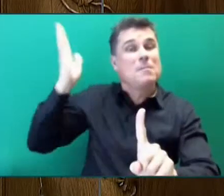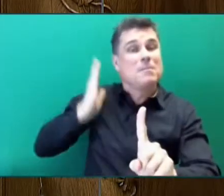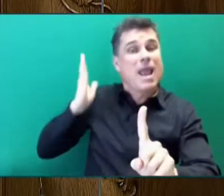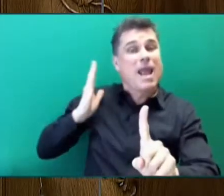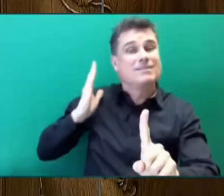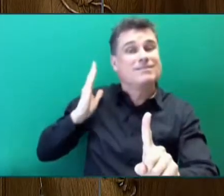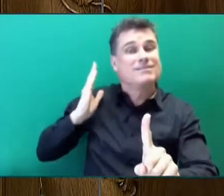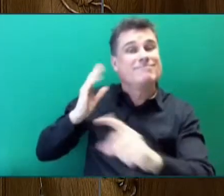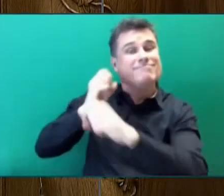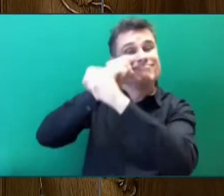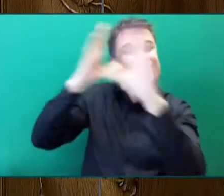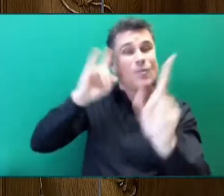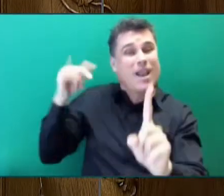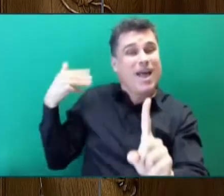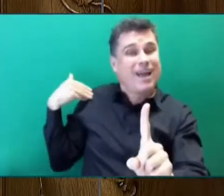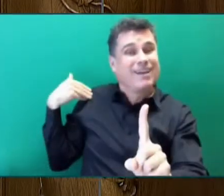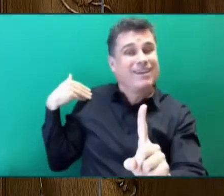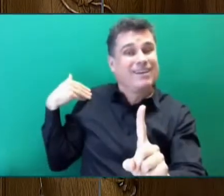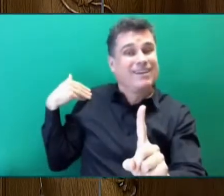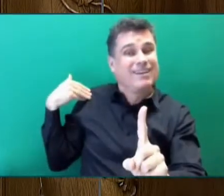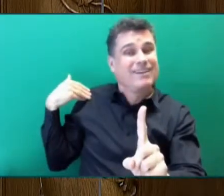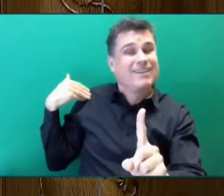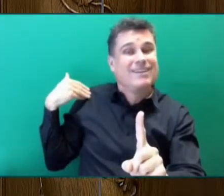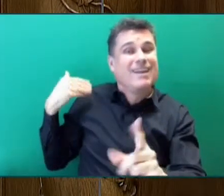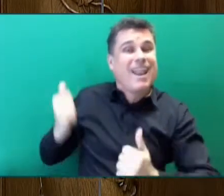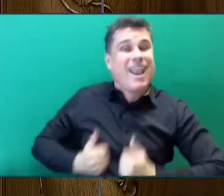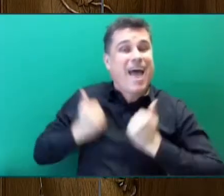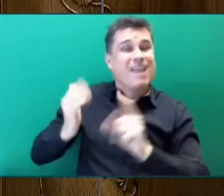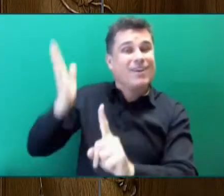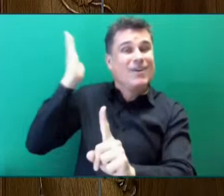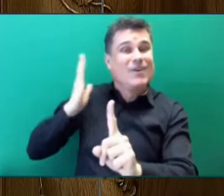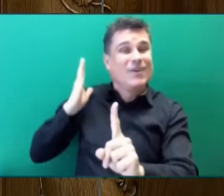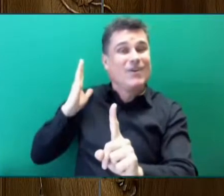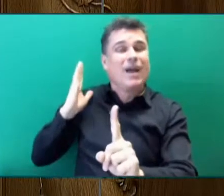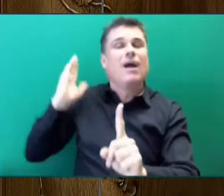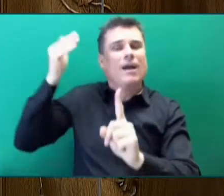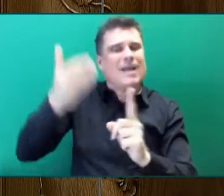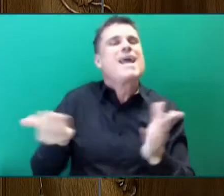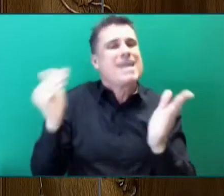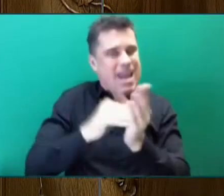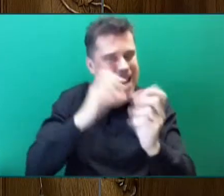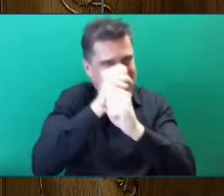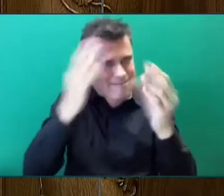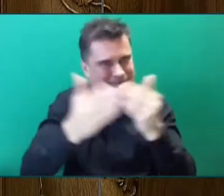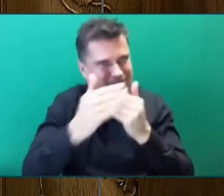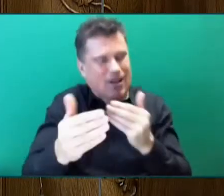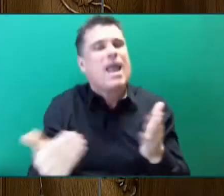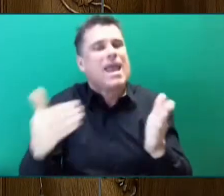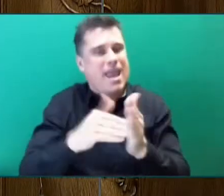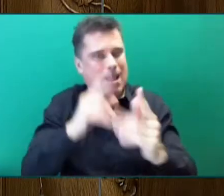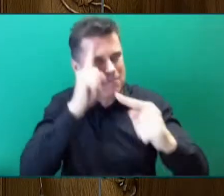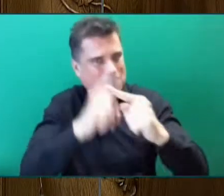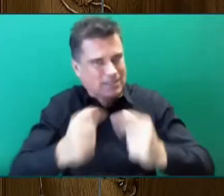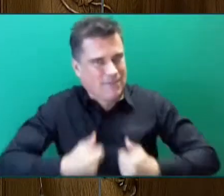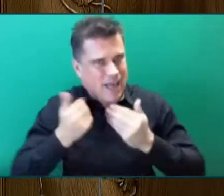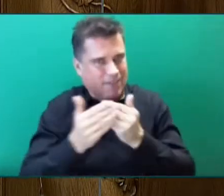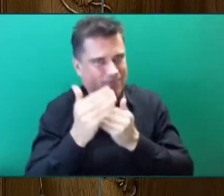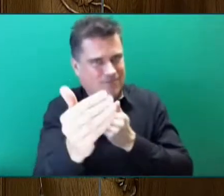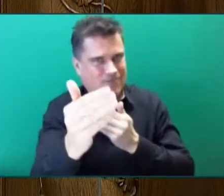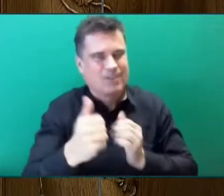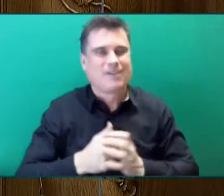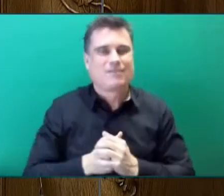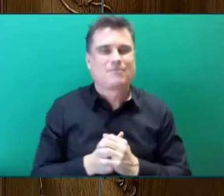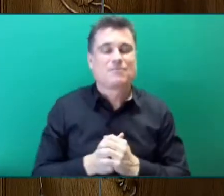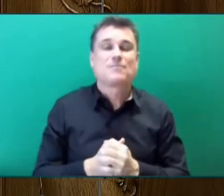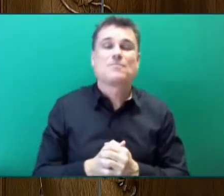Focusing now on beating the virus will allow British Columbia to move as quickly as possible to address our economic recovery. By